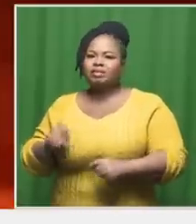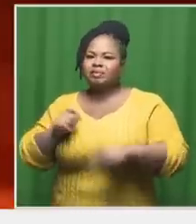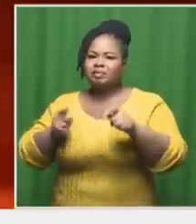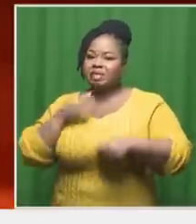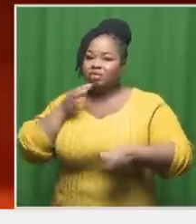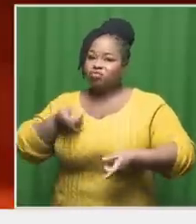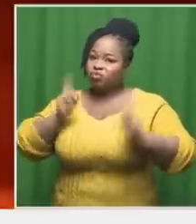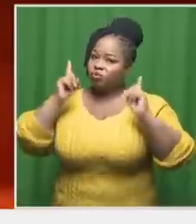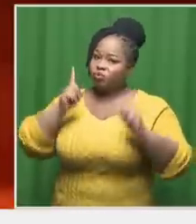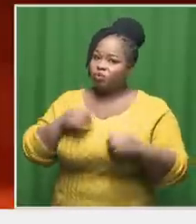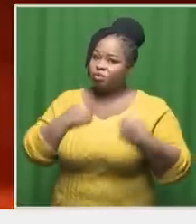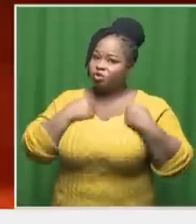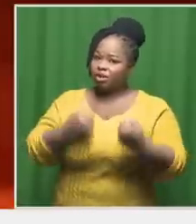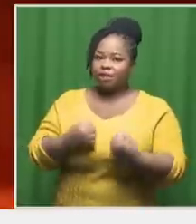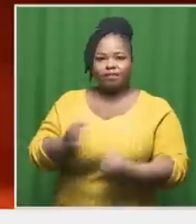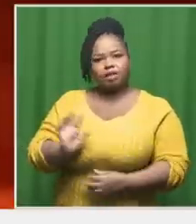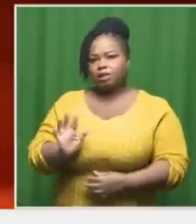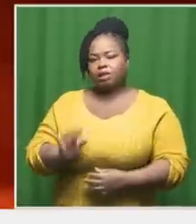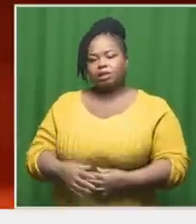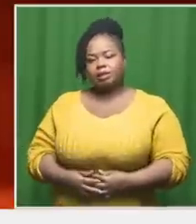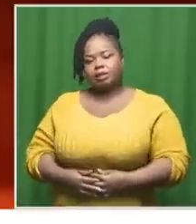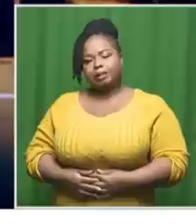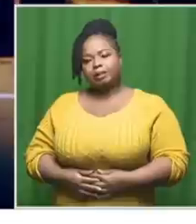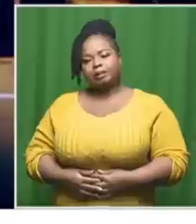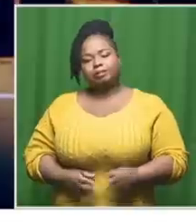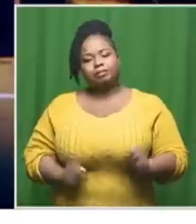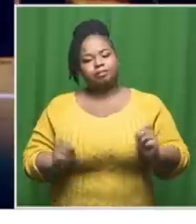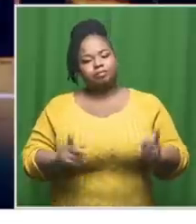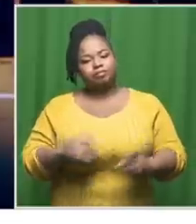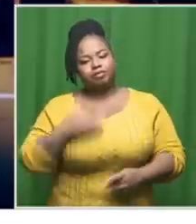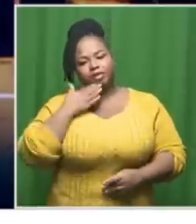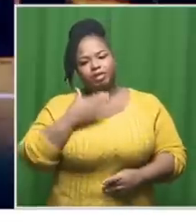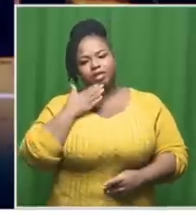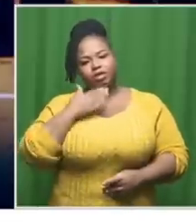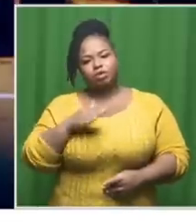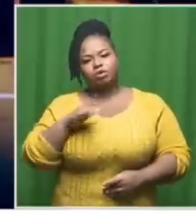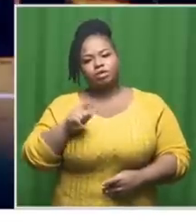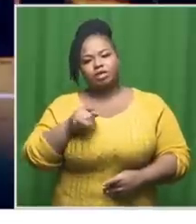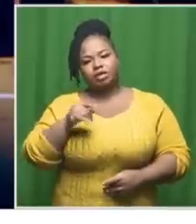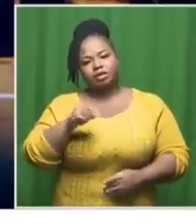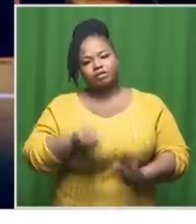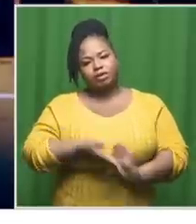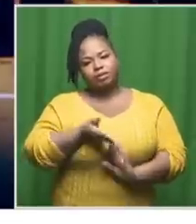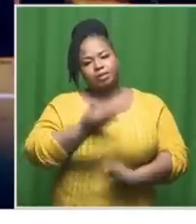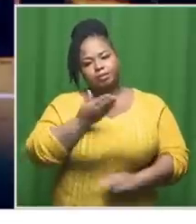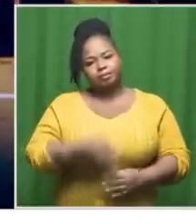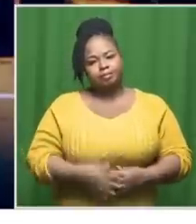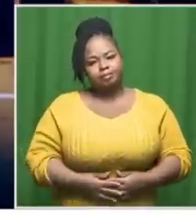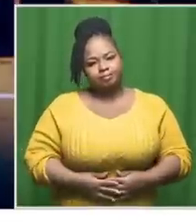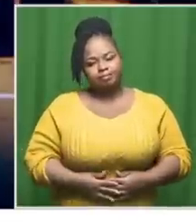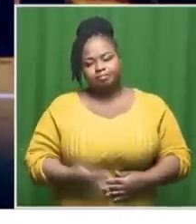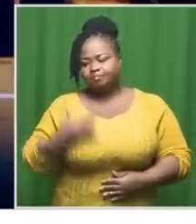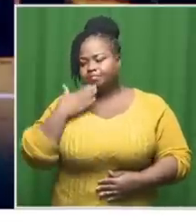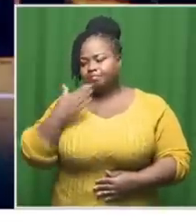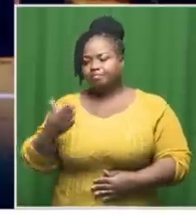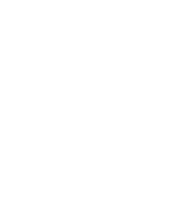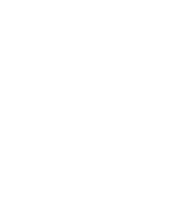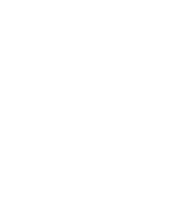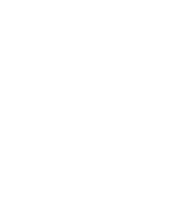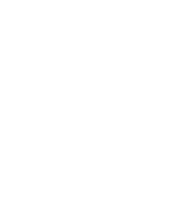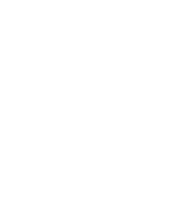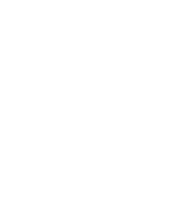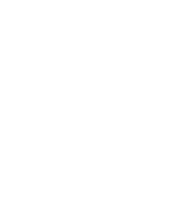any dangerous driving conditions. All right, Tanya, great chatting to you. Thank you so much for that update. Okay. Thank you.